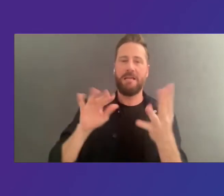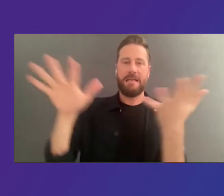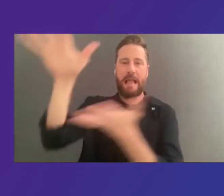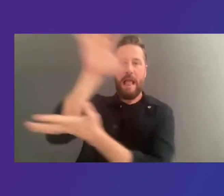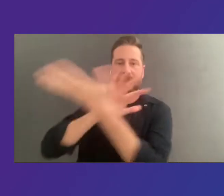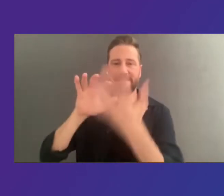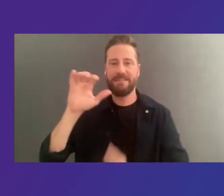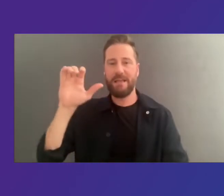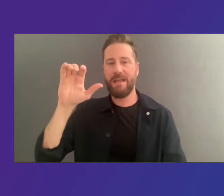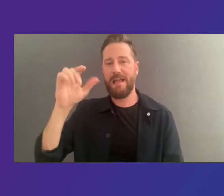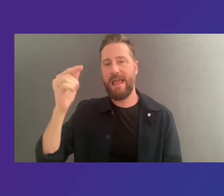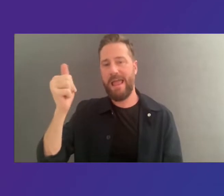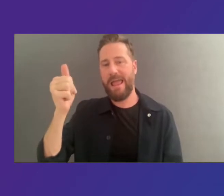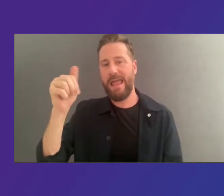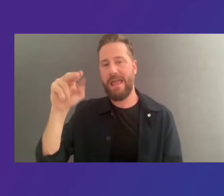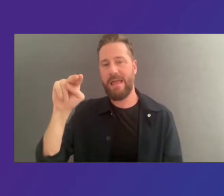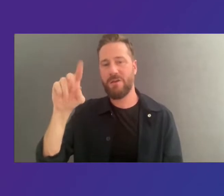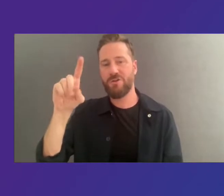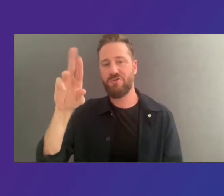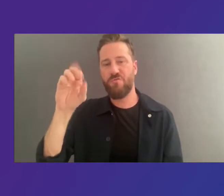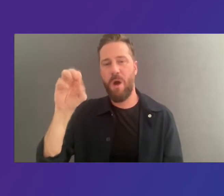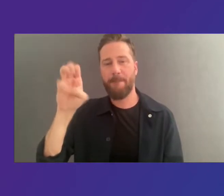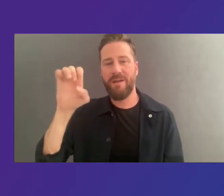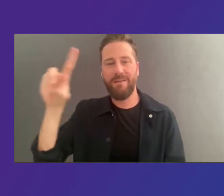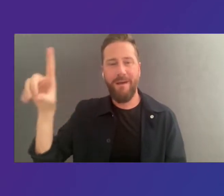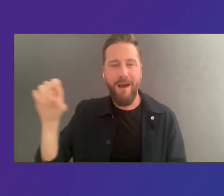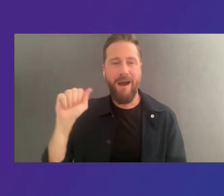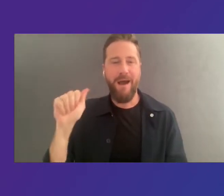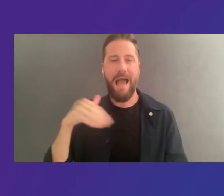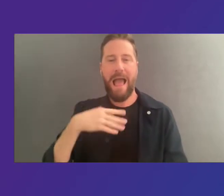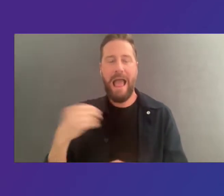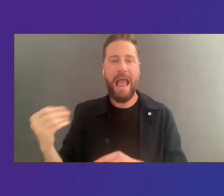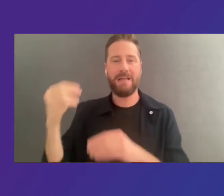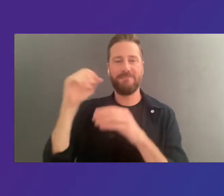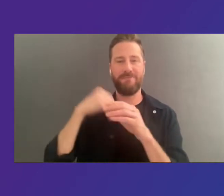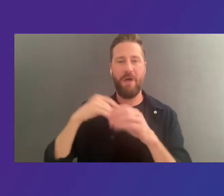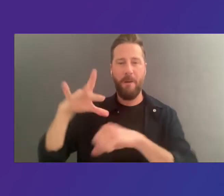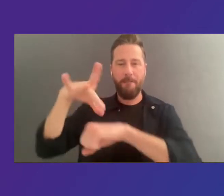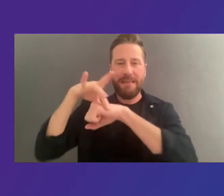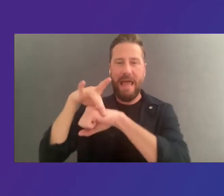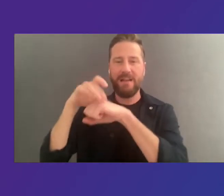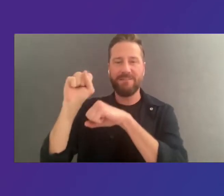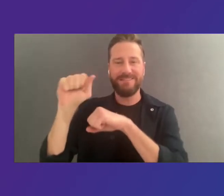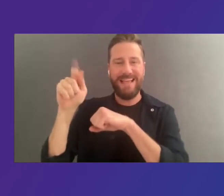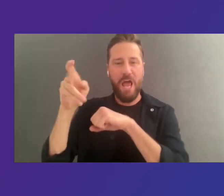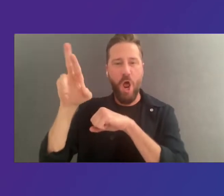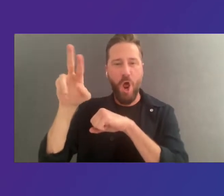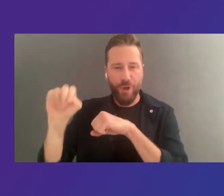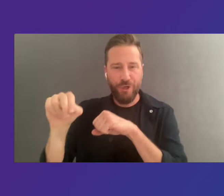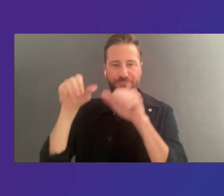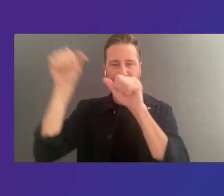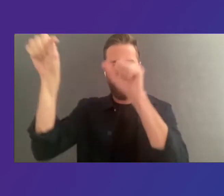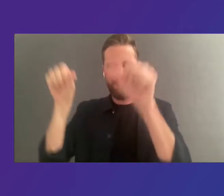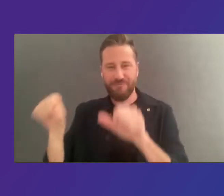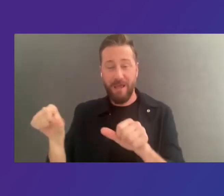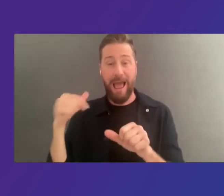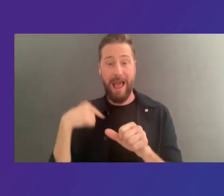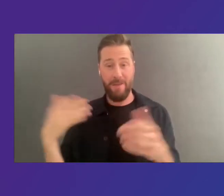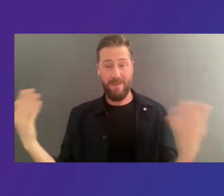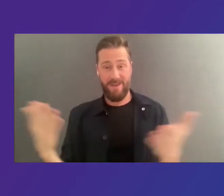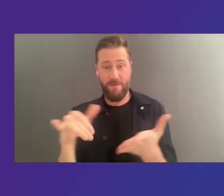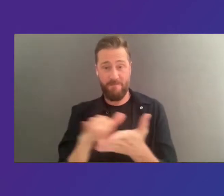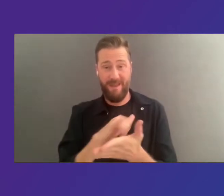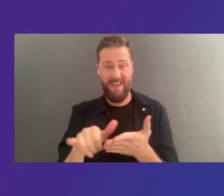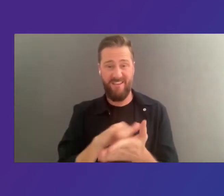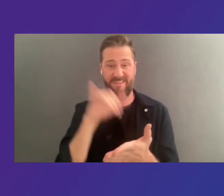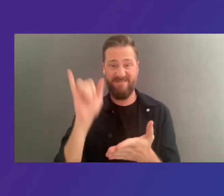and blue nebula and the planet of Saturn. I'm calling in today from Manhattan, which